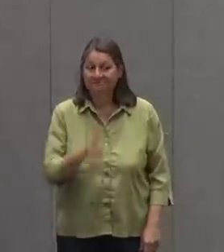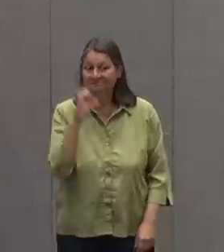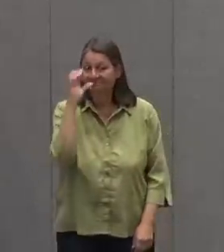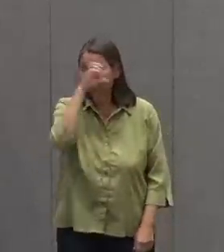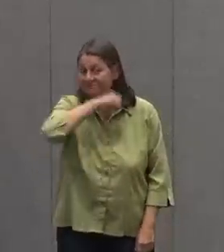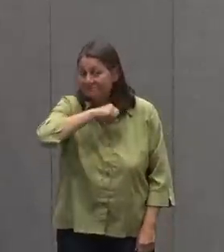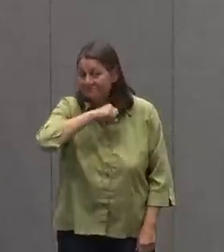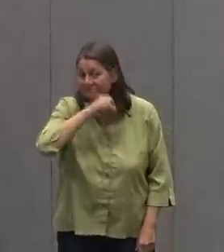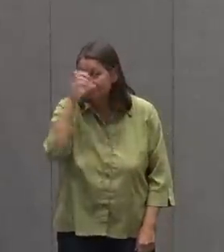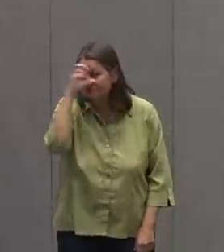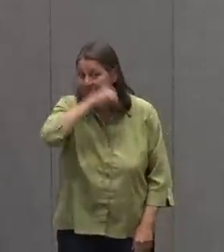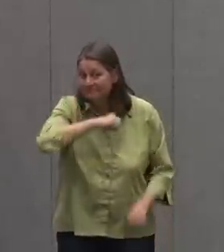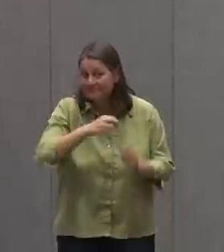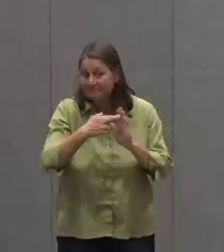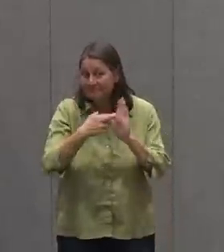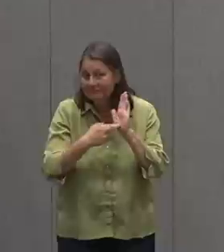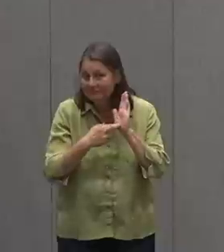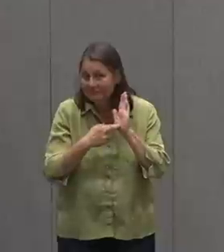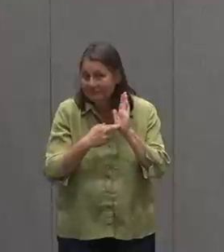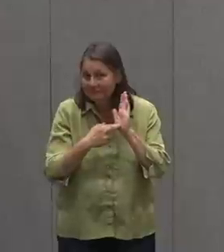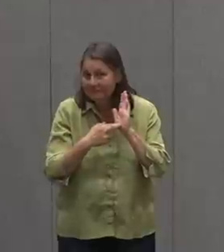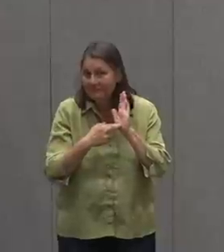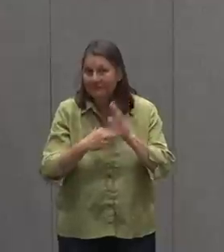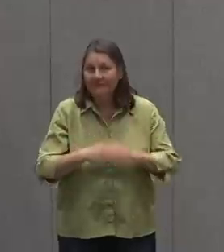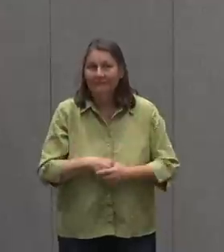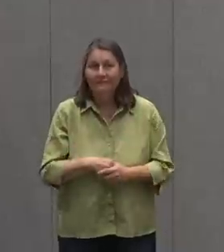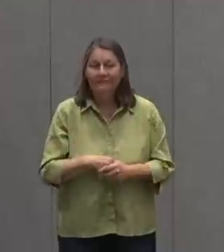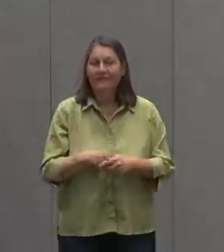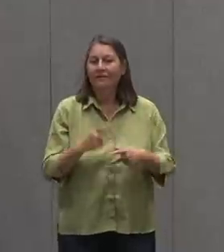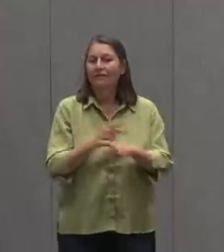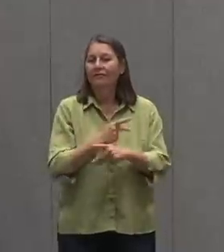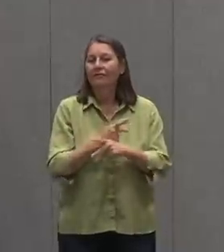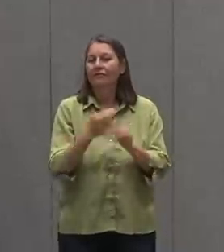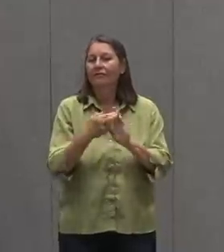you think? Can you figure out my rule?